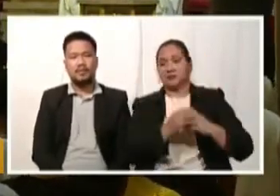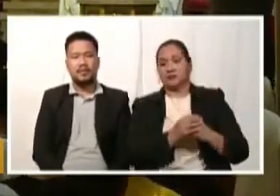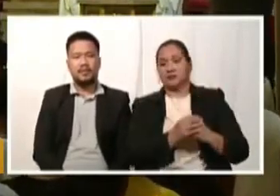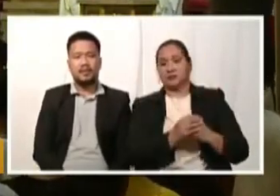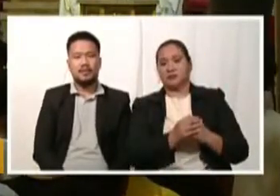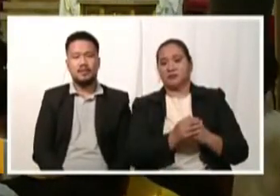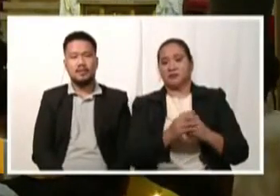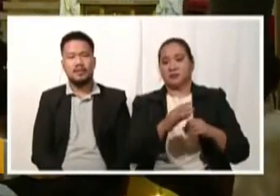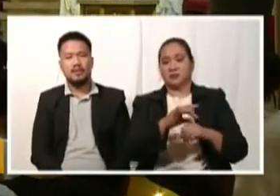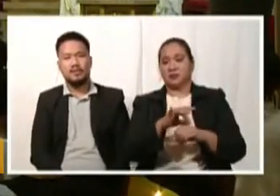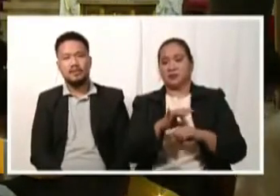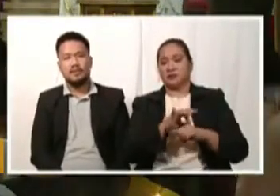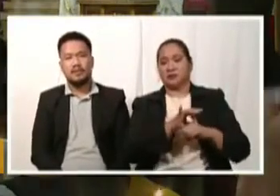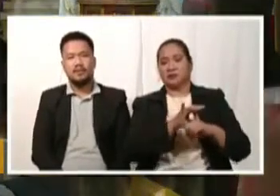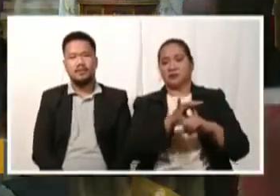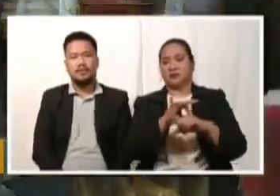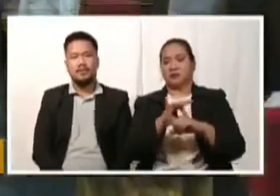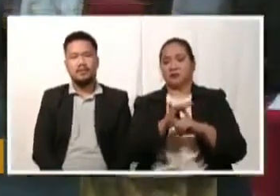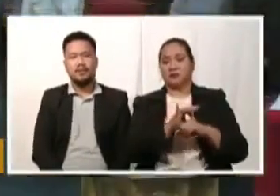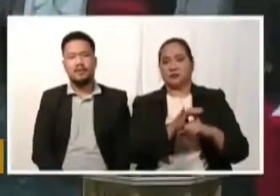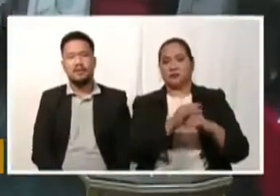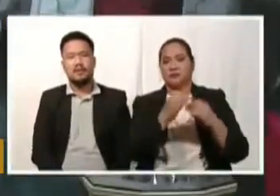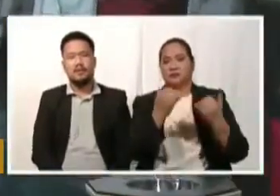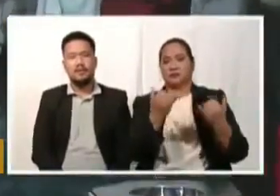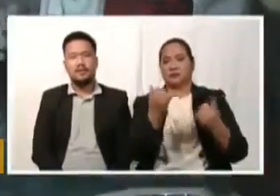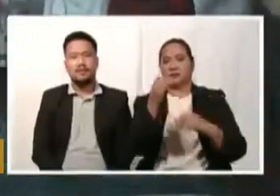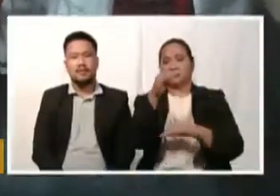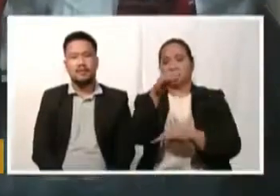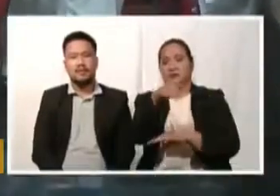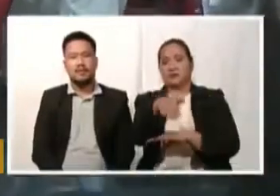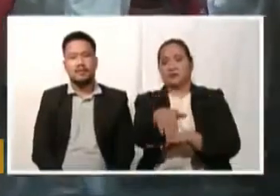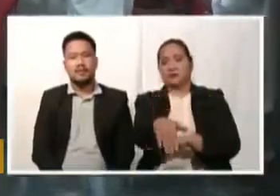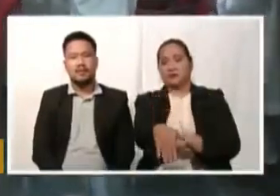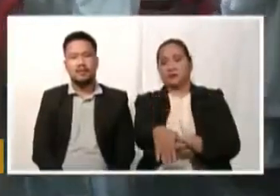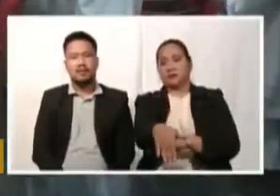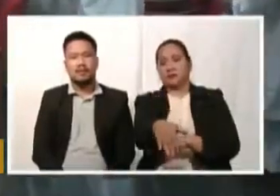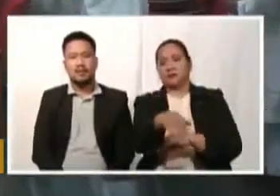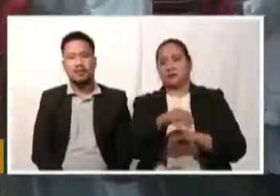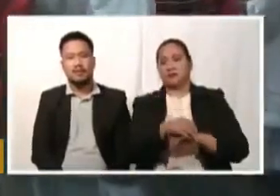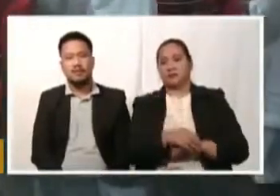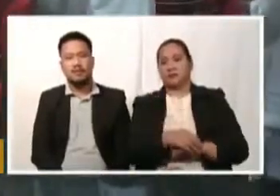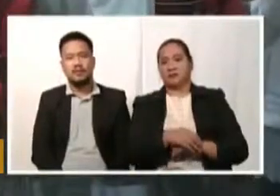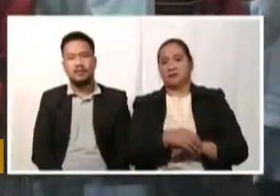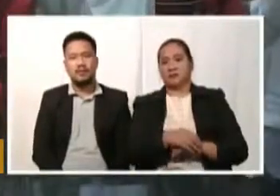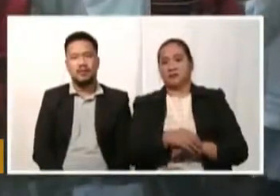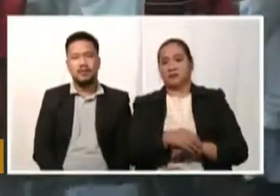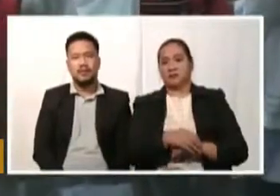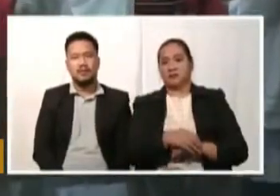Feel me.